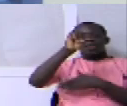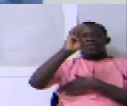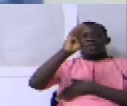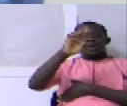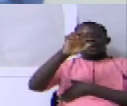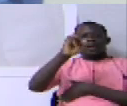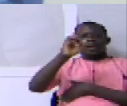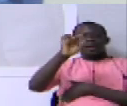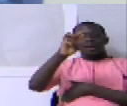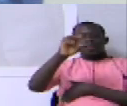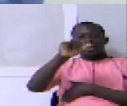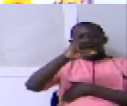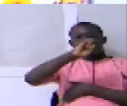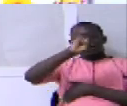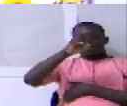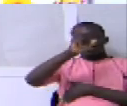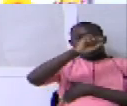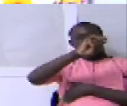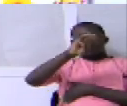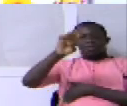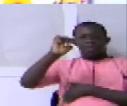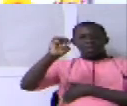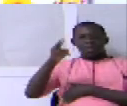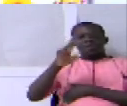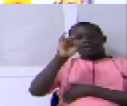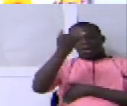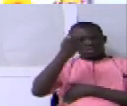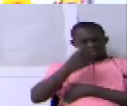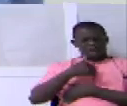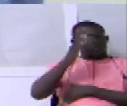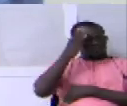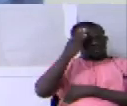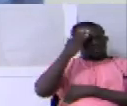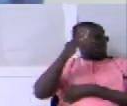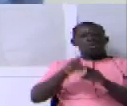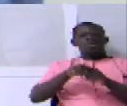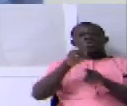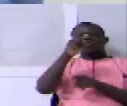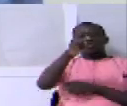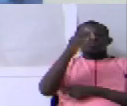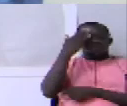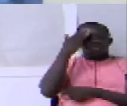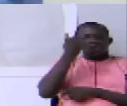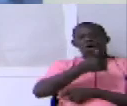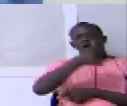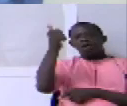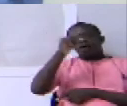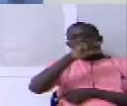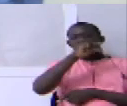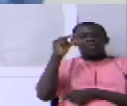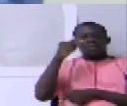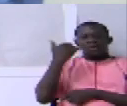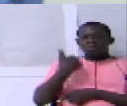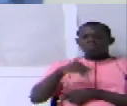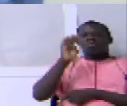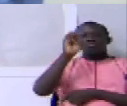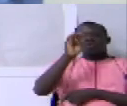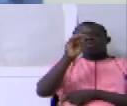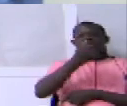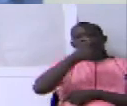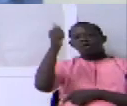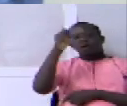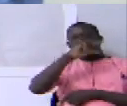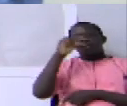Jame? Yes, I know him. Ngalon. Do you know him by any other name? Foto do bala le ka kumandi men